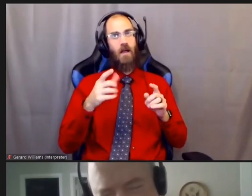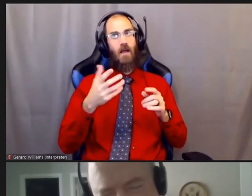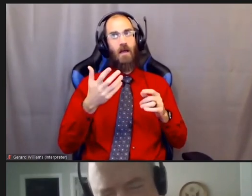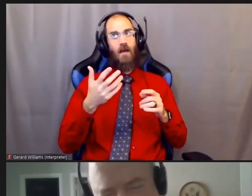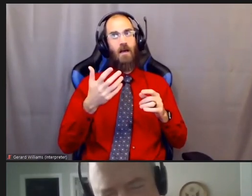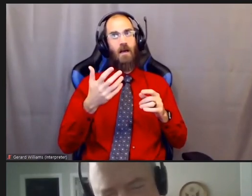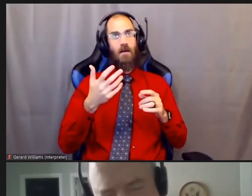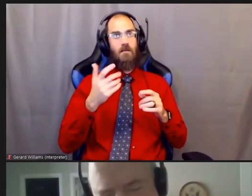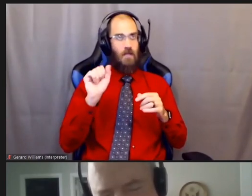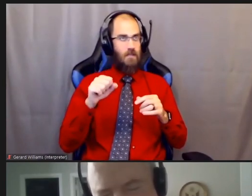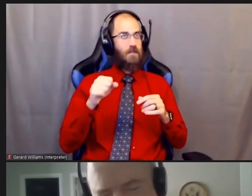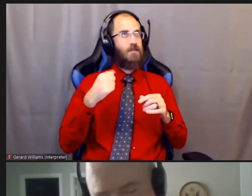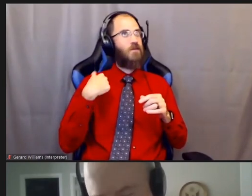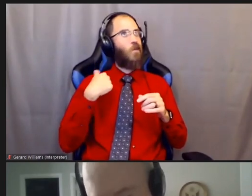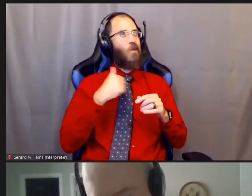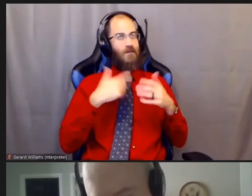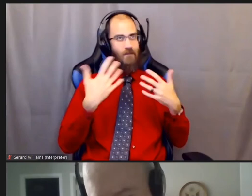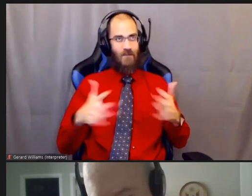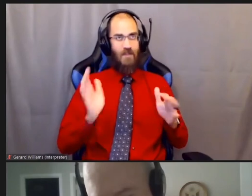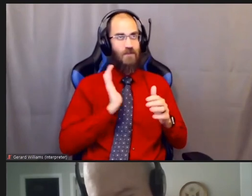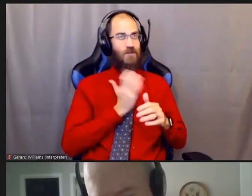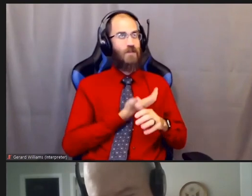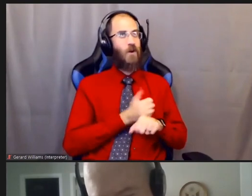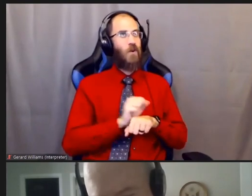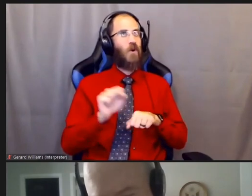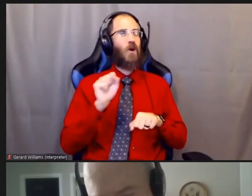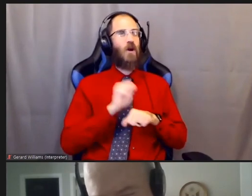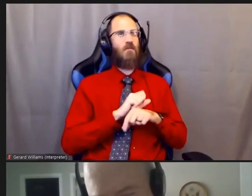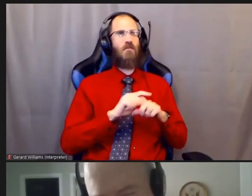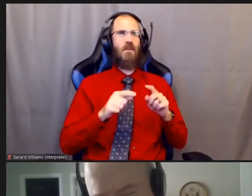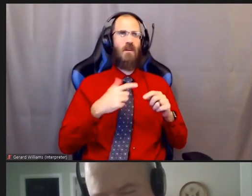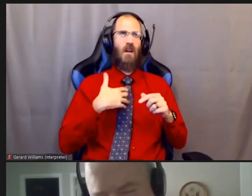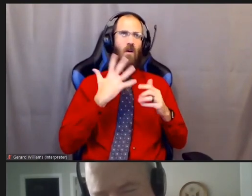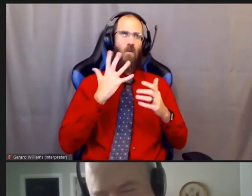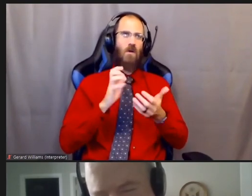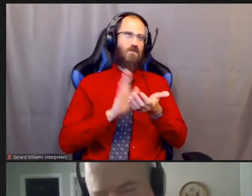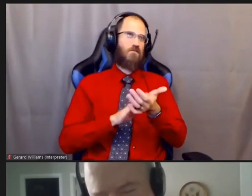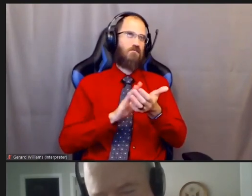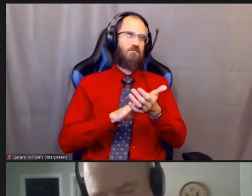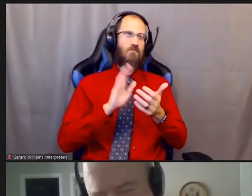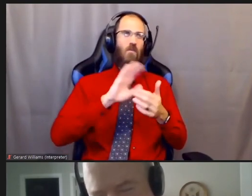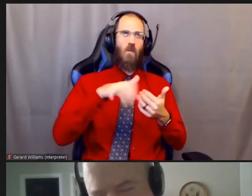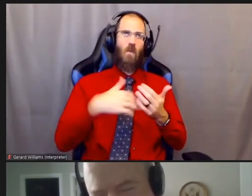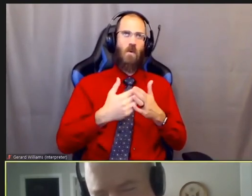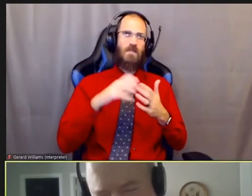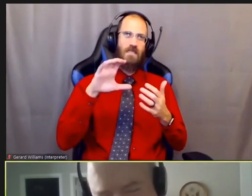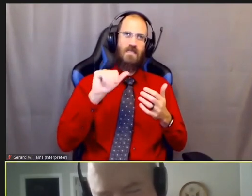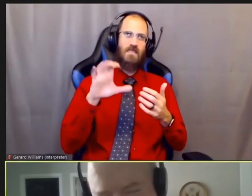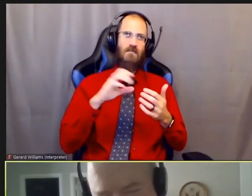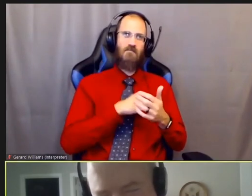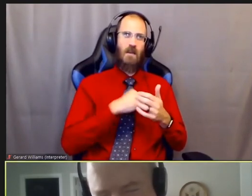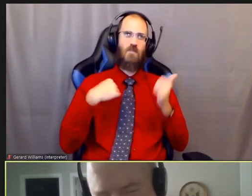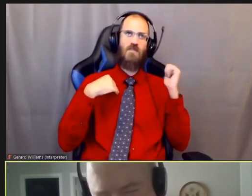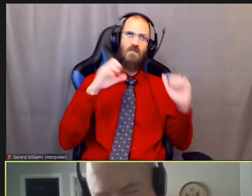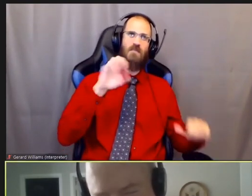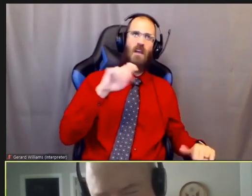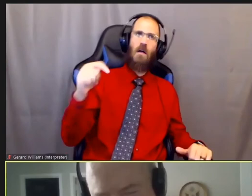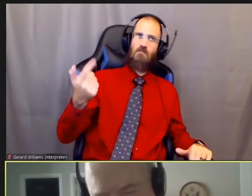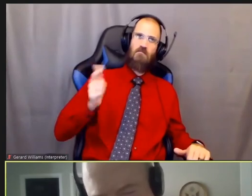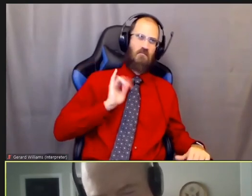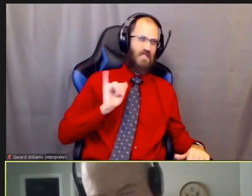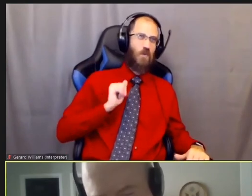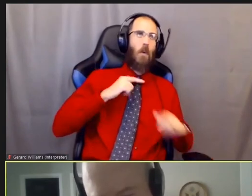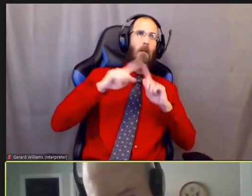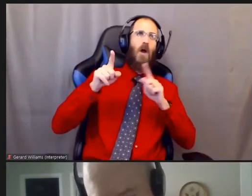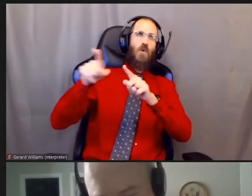our work. But we really, I really want to recognize all the CAC members and all their contributions. I do too. Go ahead. You